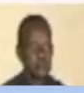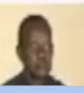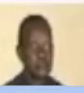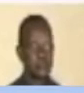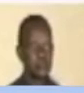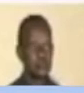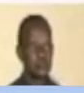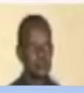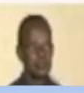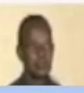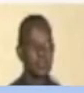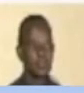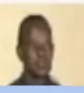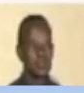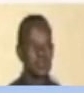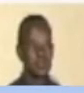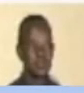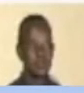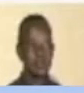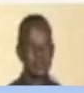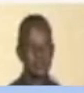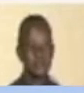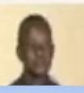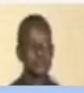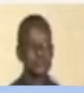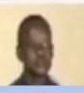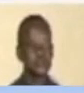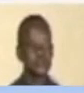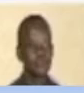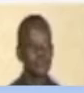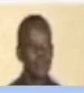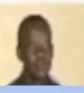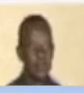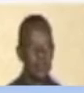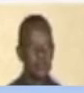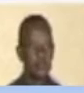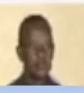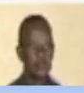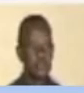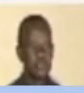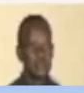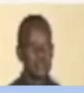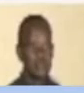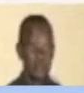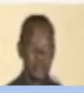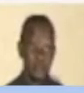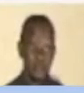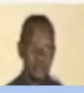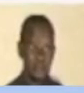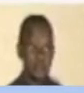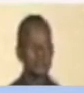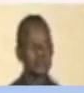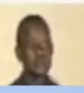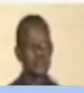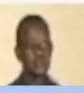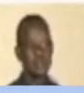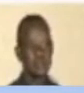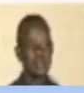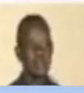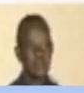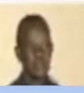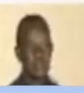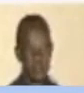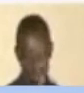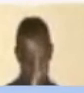what is referred to as a new normal. I actually applaud and salute